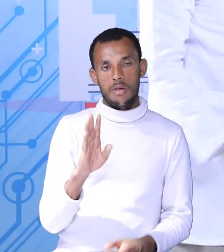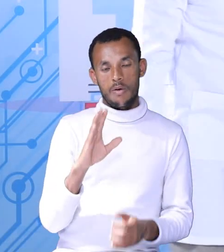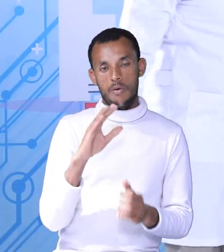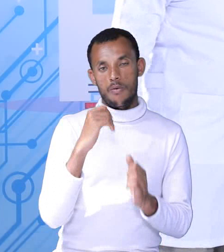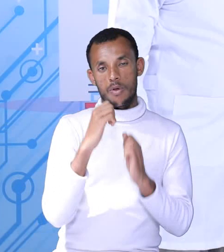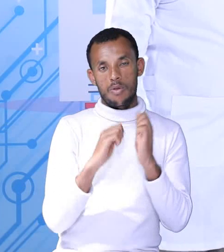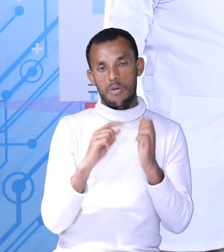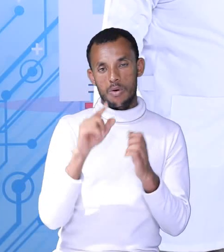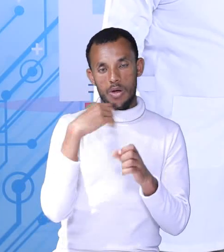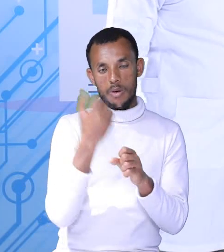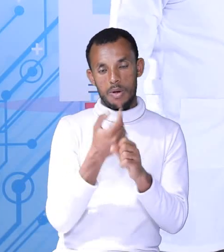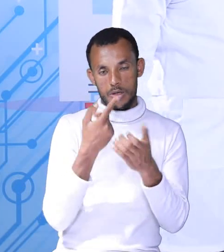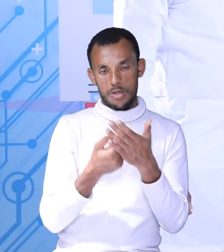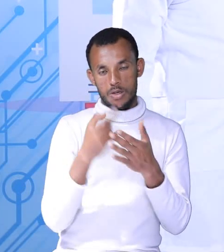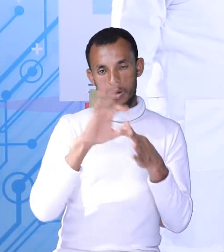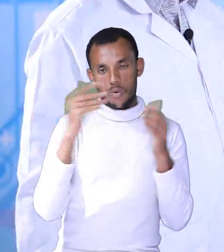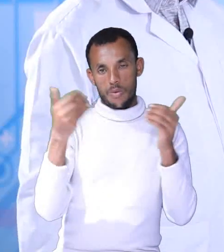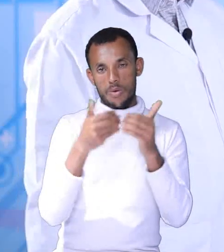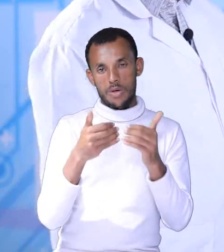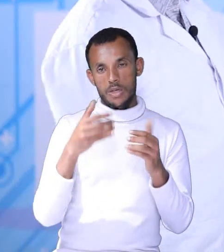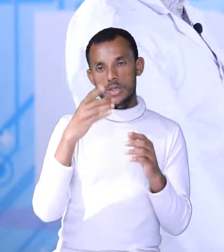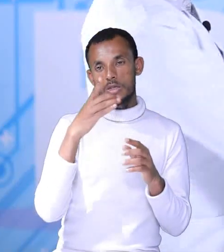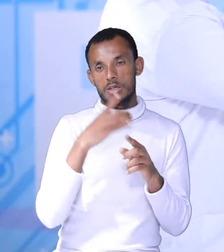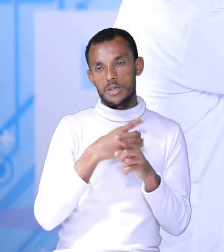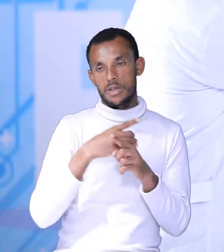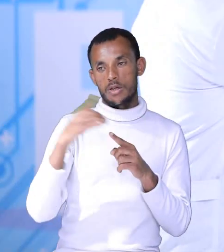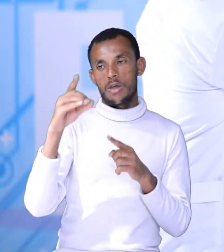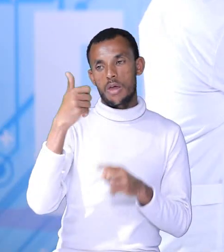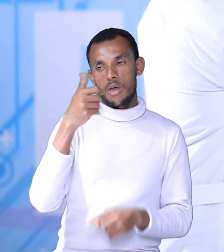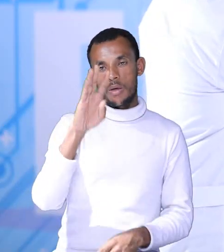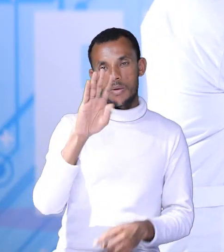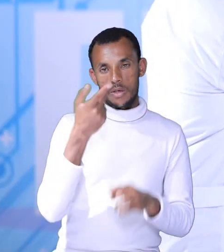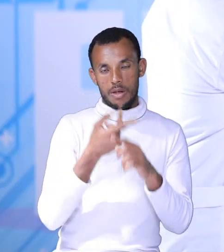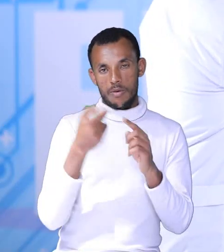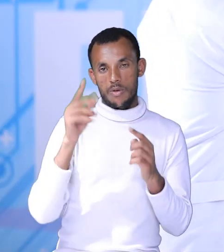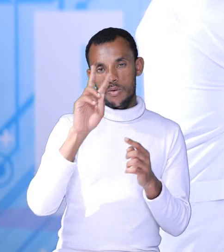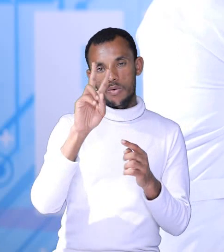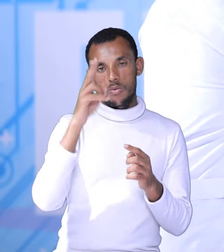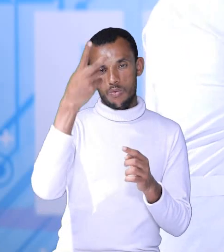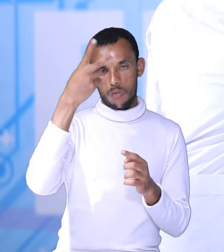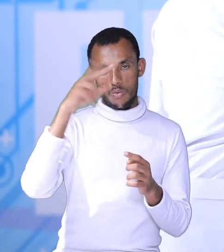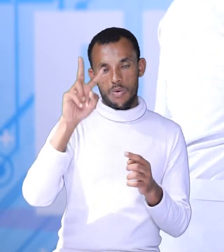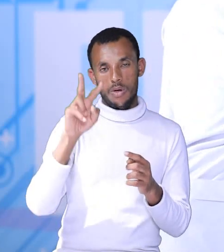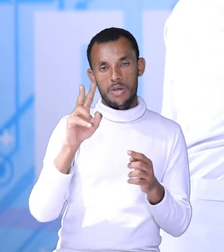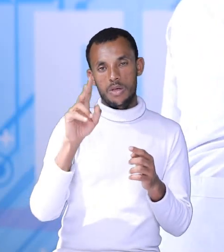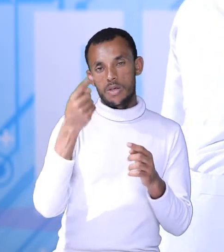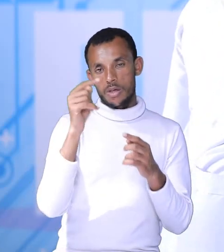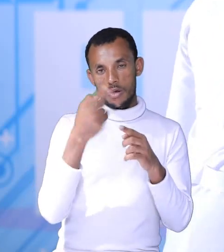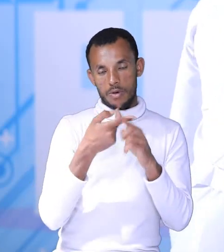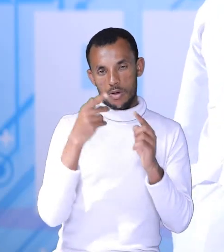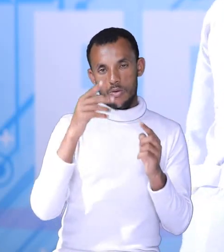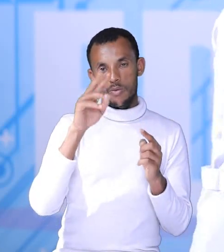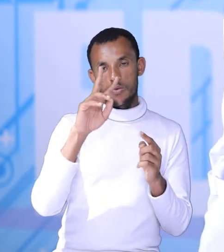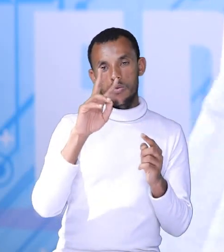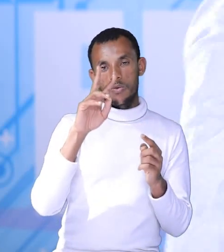evaluated. So you can apply this equation. So the magnitude of AB is the difference of the two squared, the difference of two squared